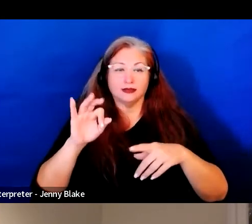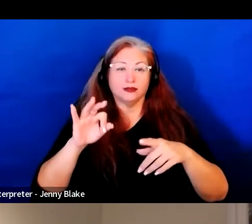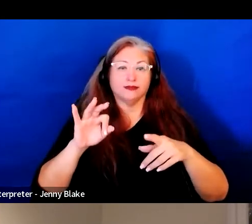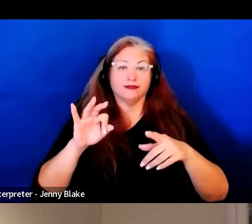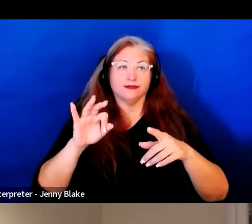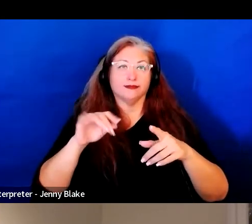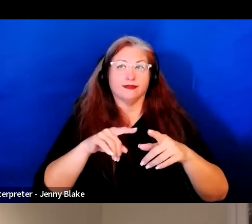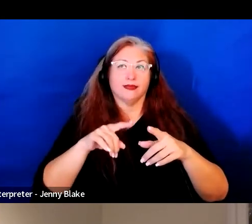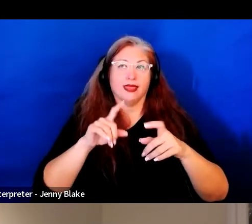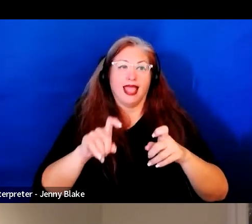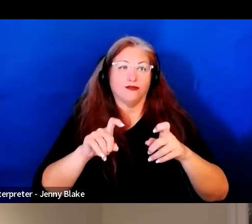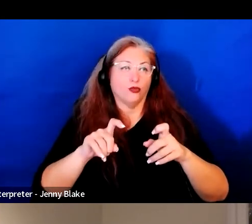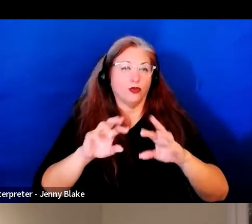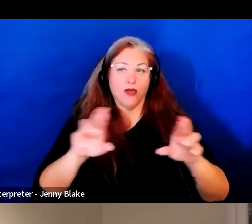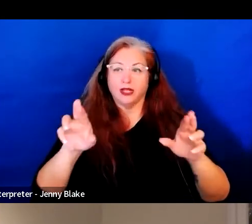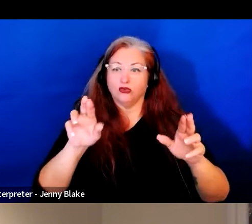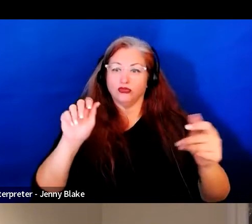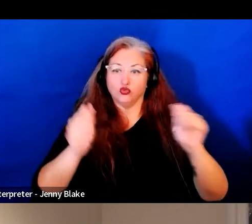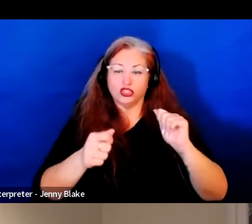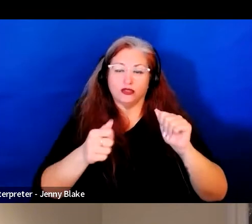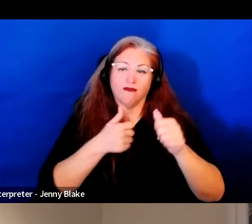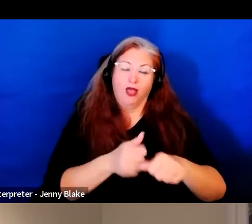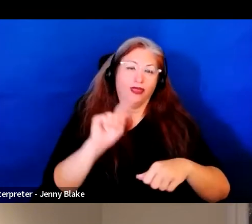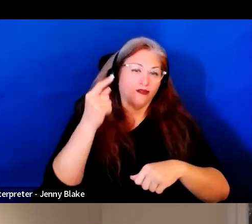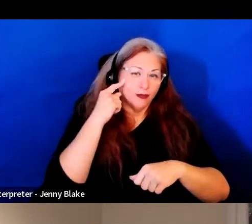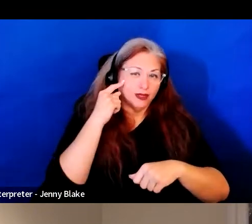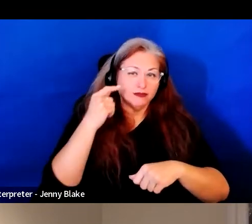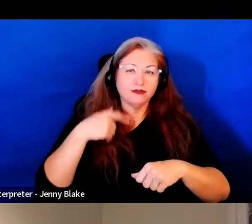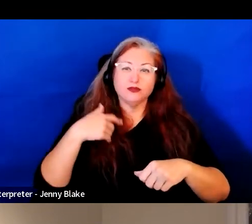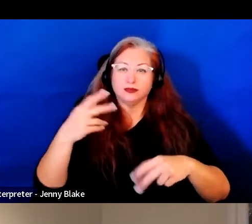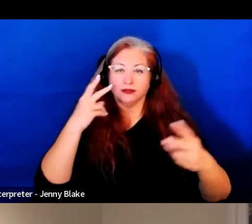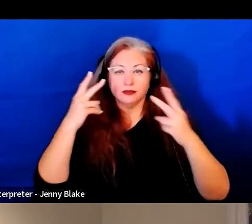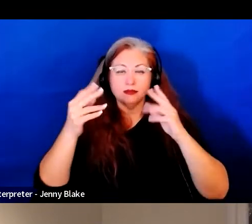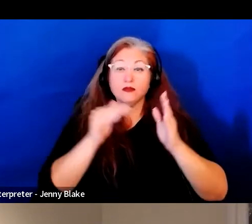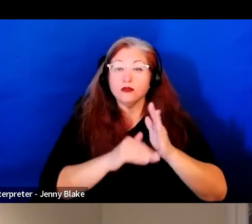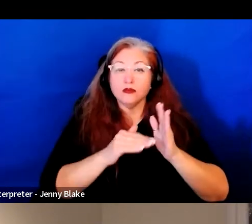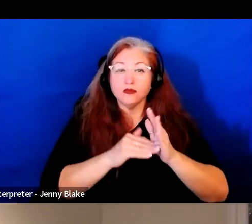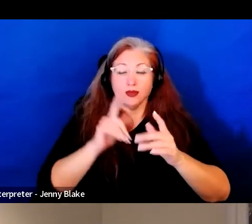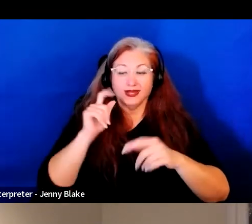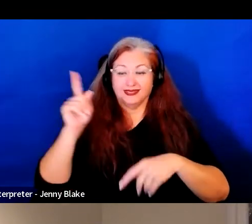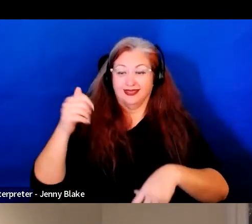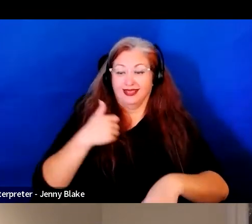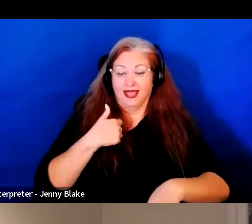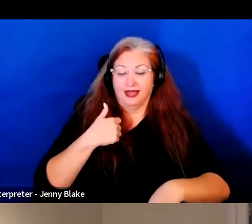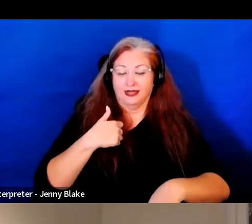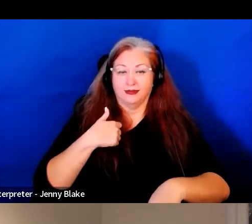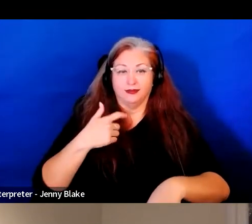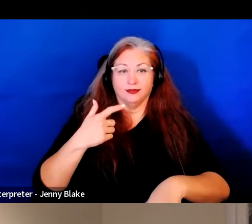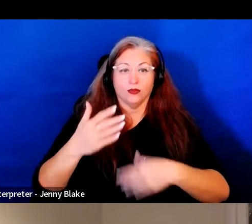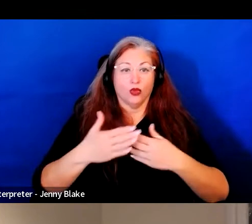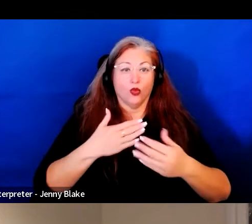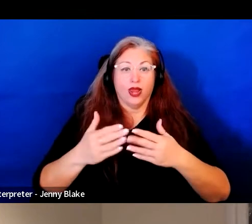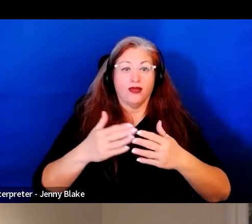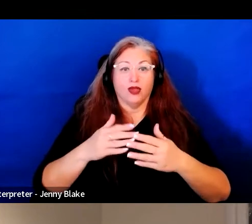of changing governments. And we see that a lot because in Canada, you know, every time we have